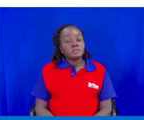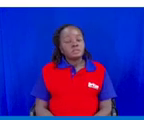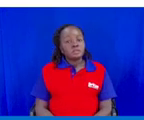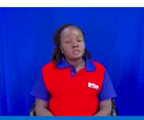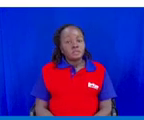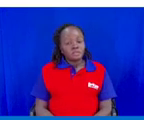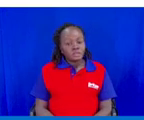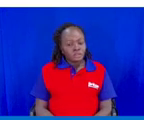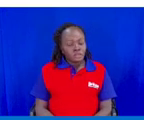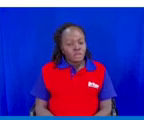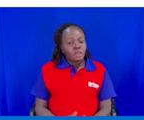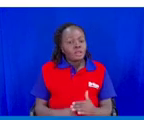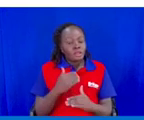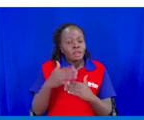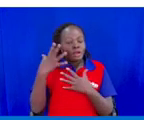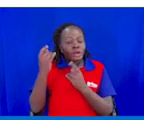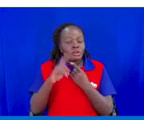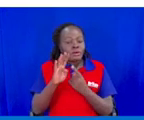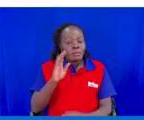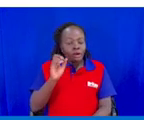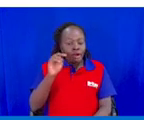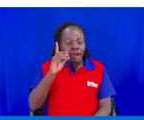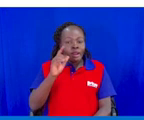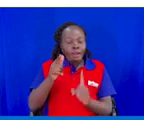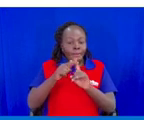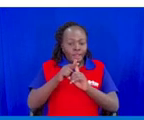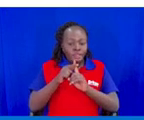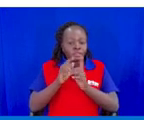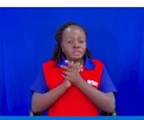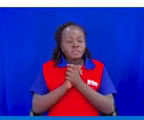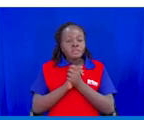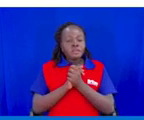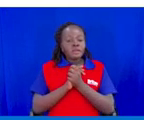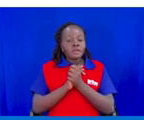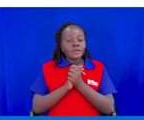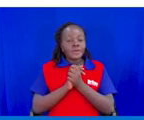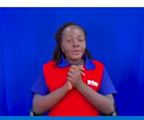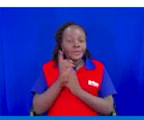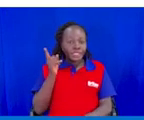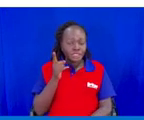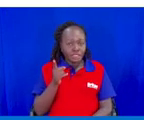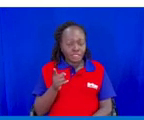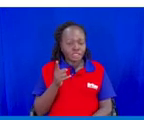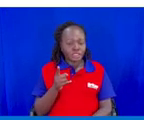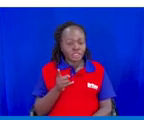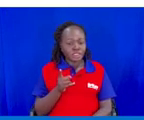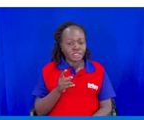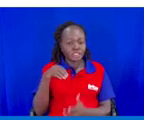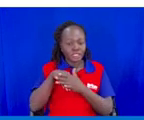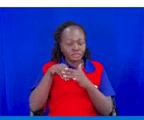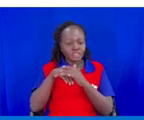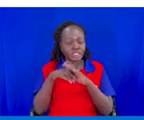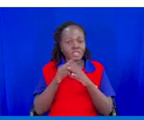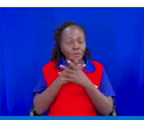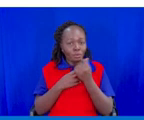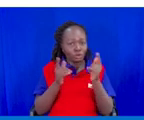Next, we'll go to the Bond Plus. This is a fund that invests in both